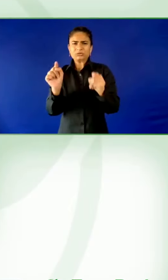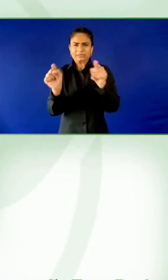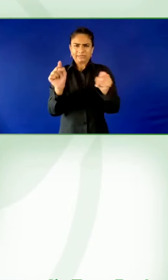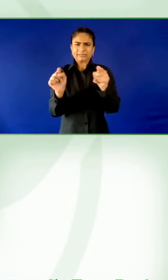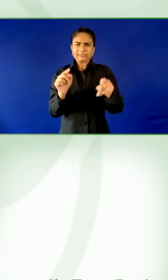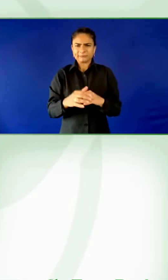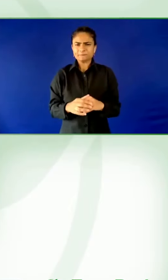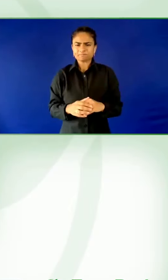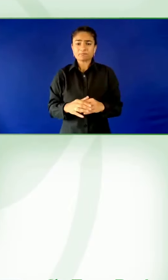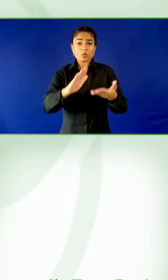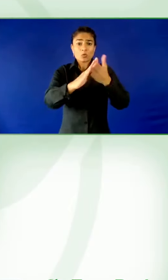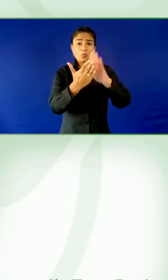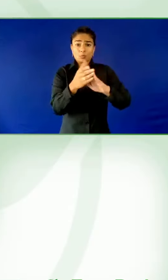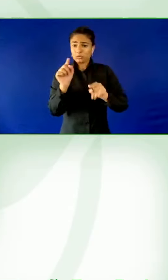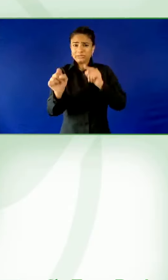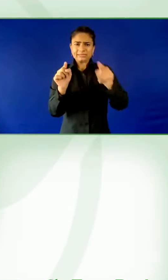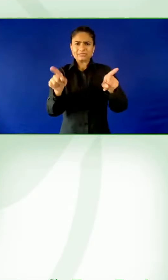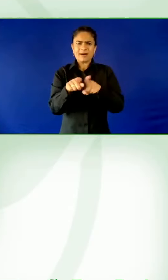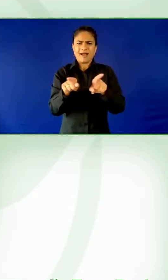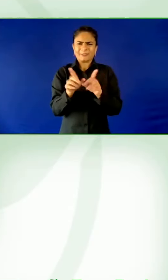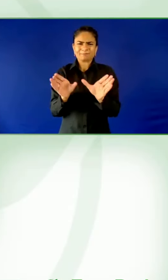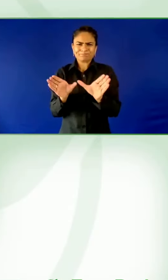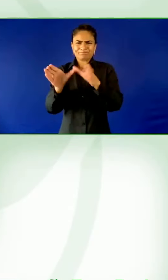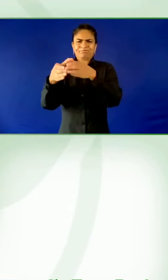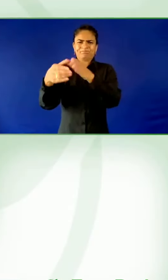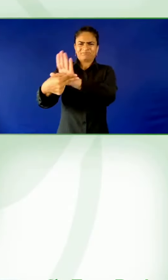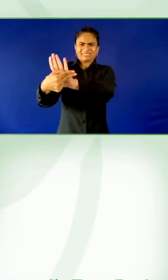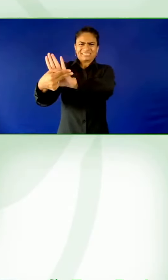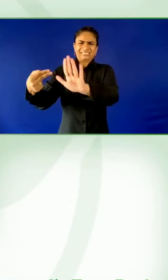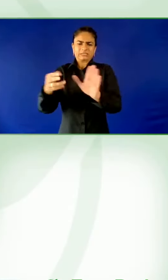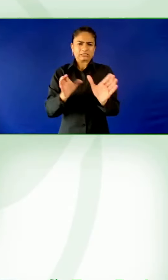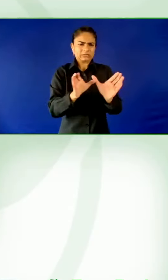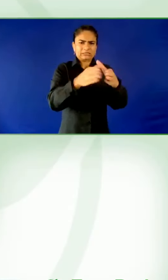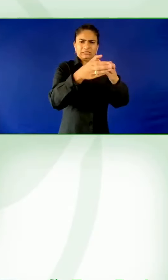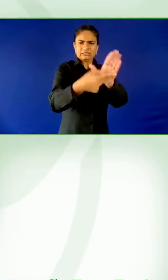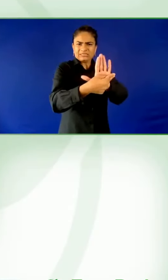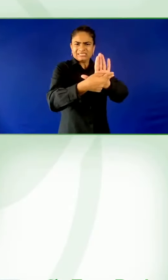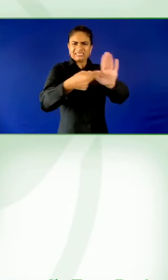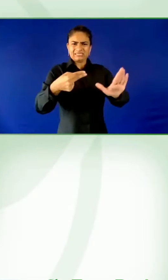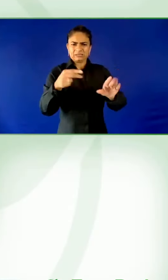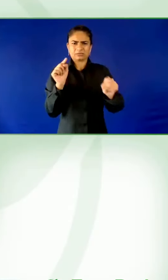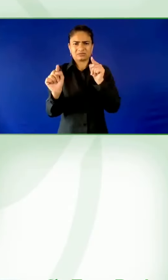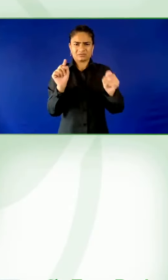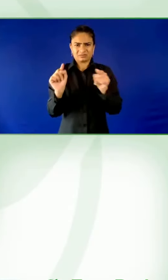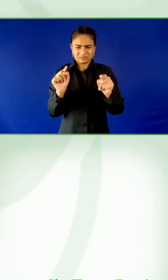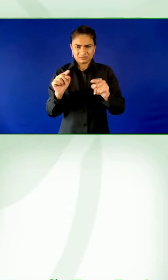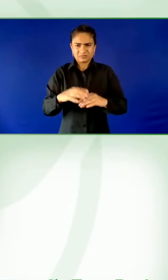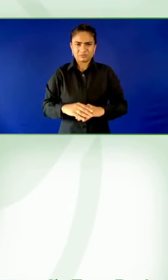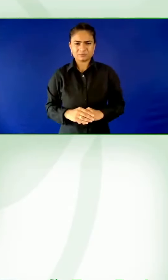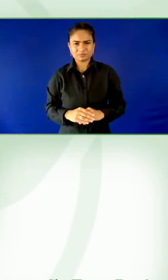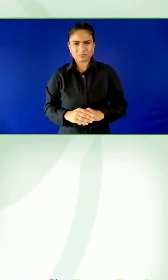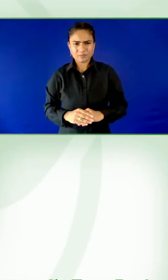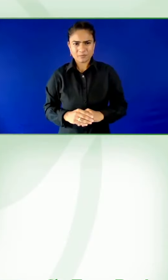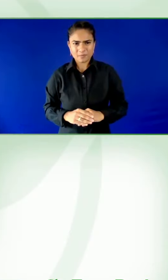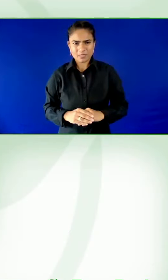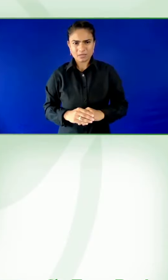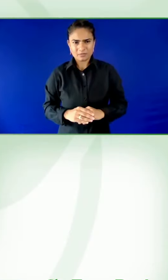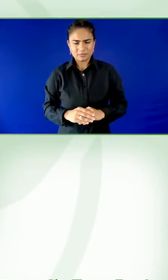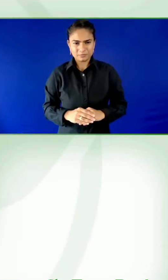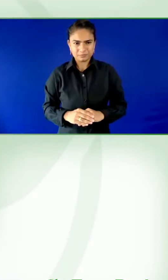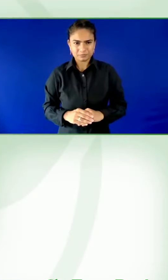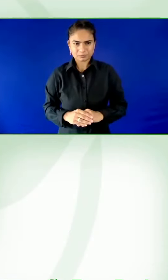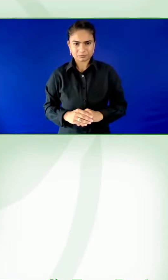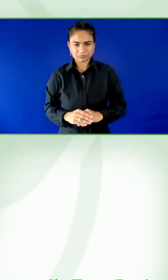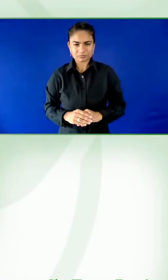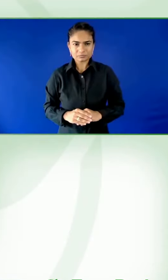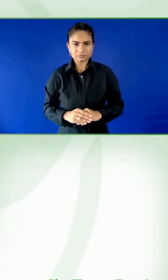always try to keep the person and the problem in the center and co-create